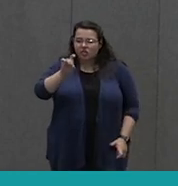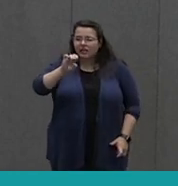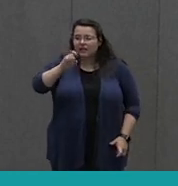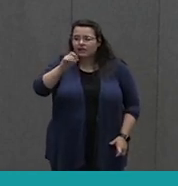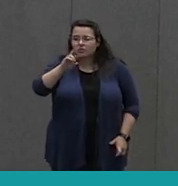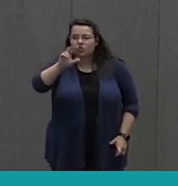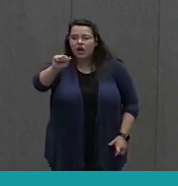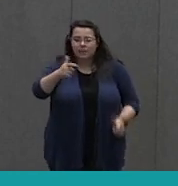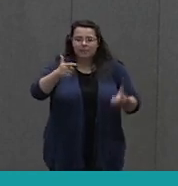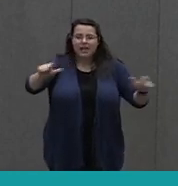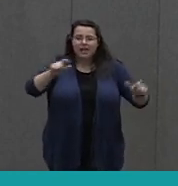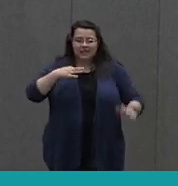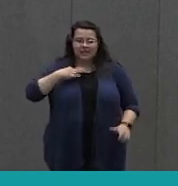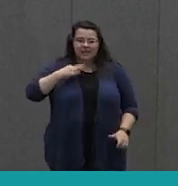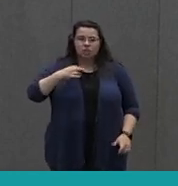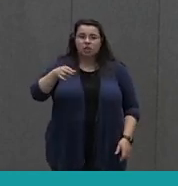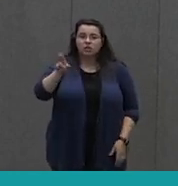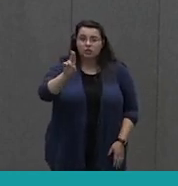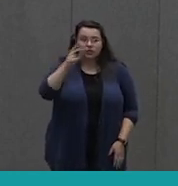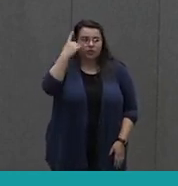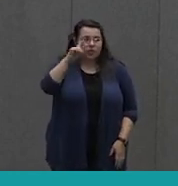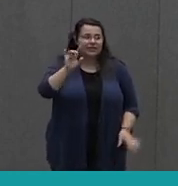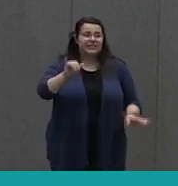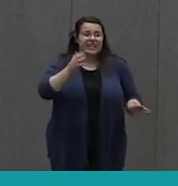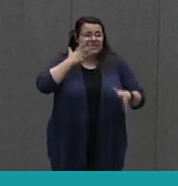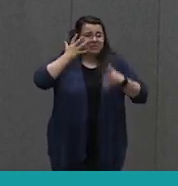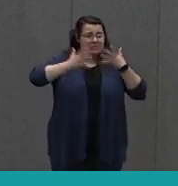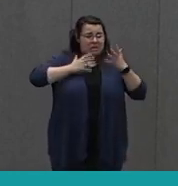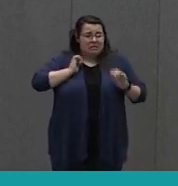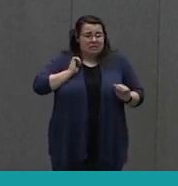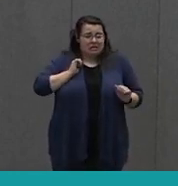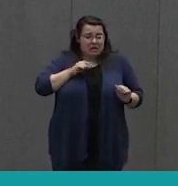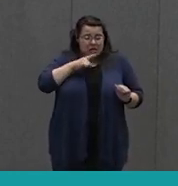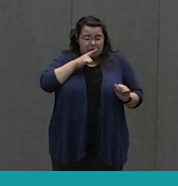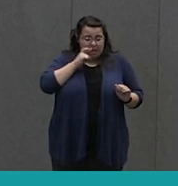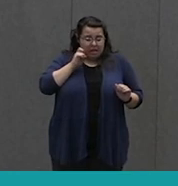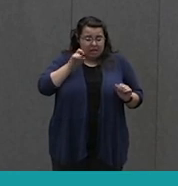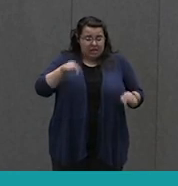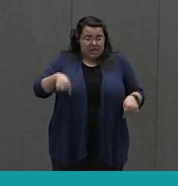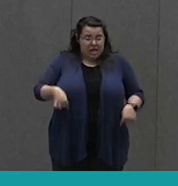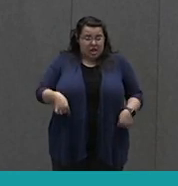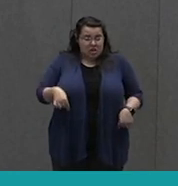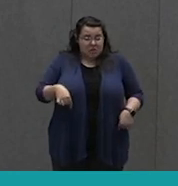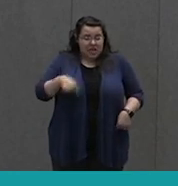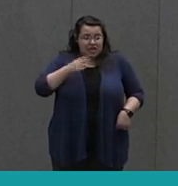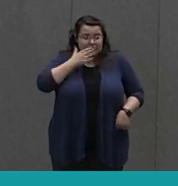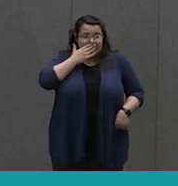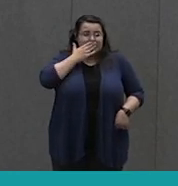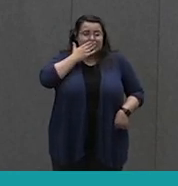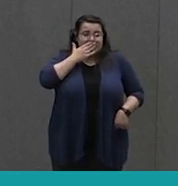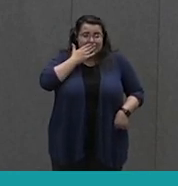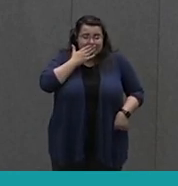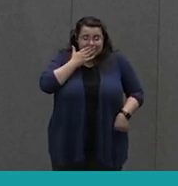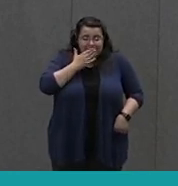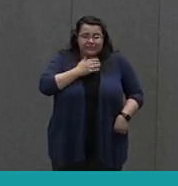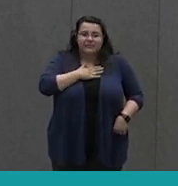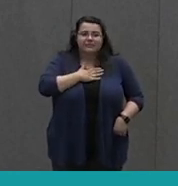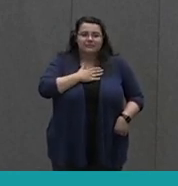meatballs. Moldy meatballs. N for nasty neckties.